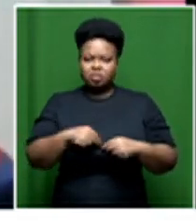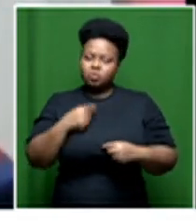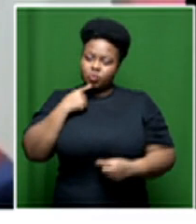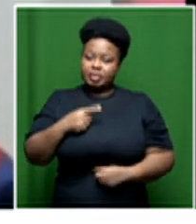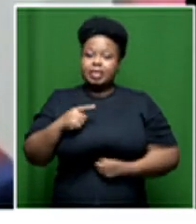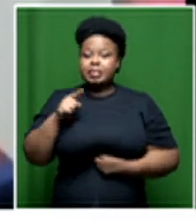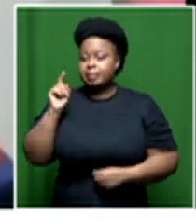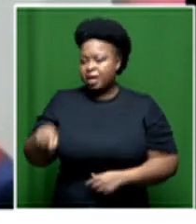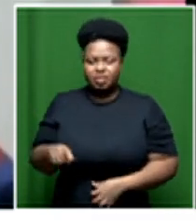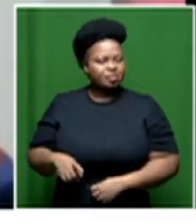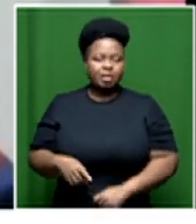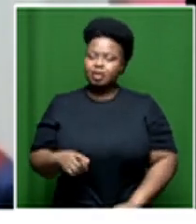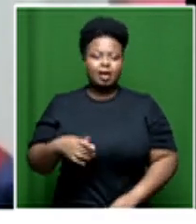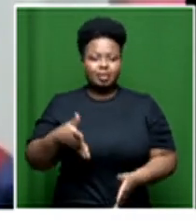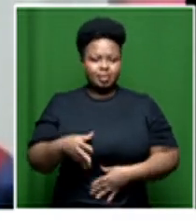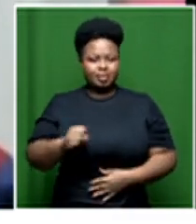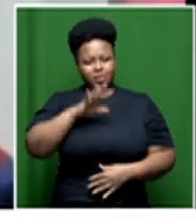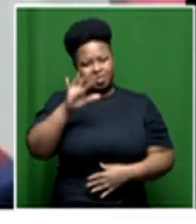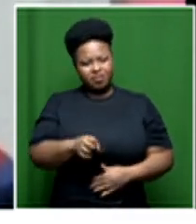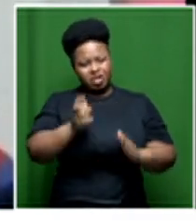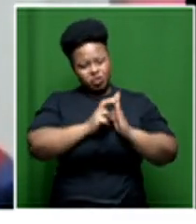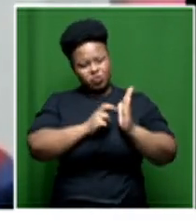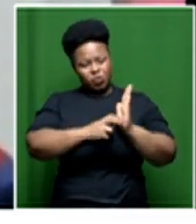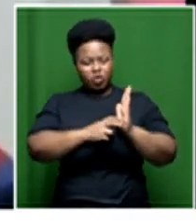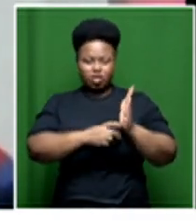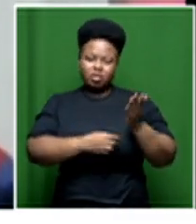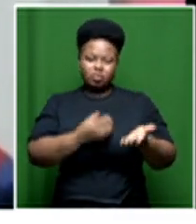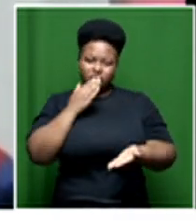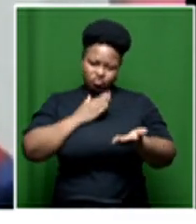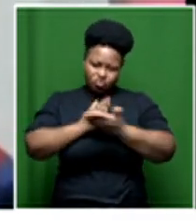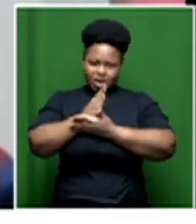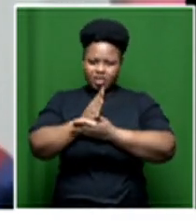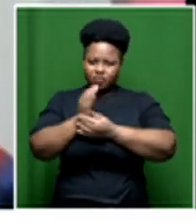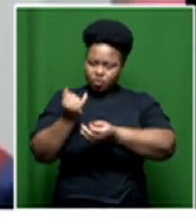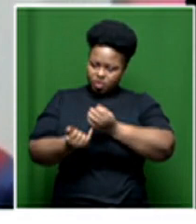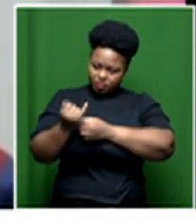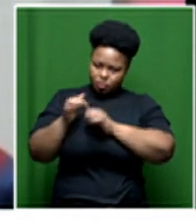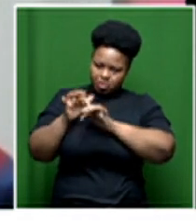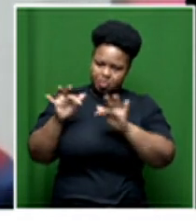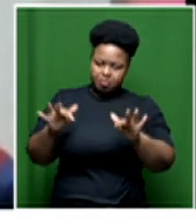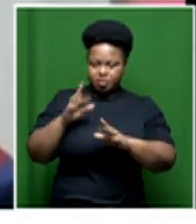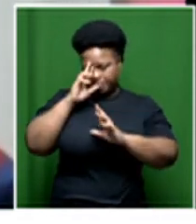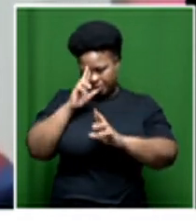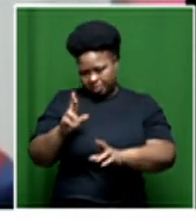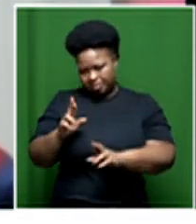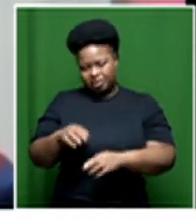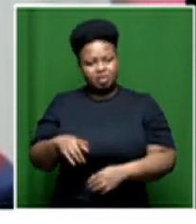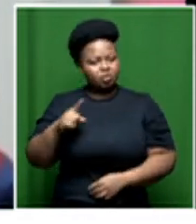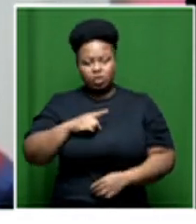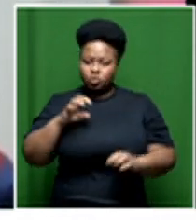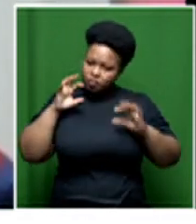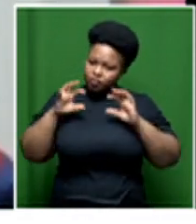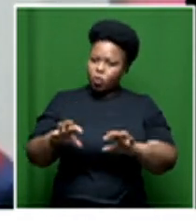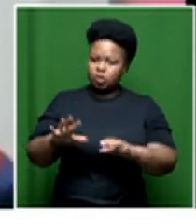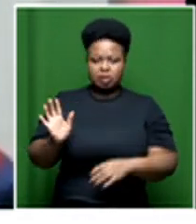compulsory, but because we're in South Africa, the rights of individuals are respected. That's why it's not imposed, but